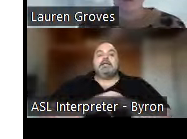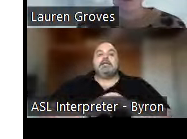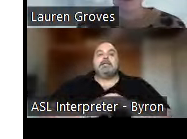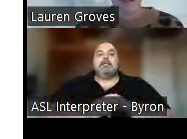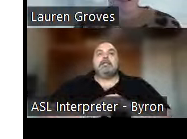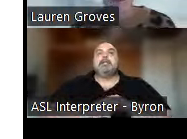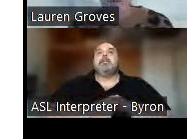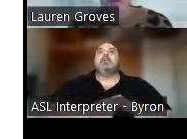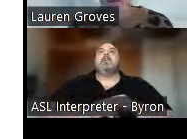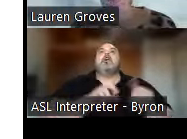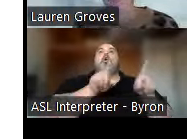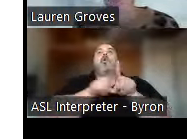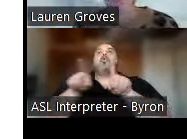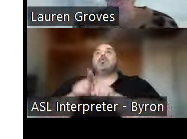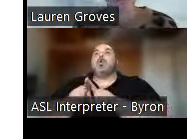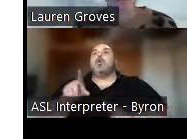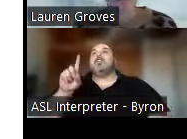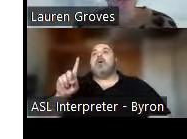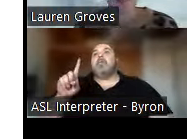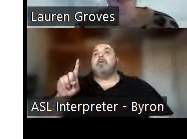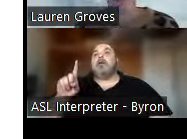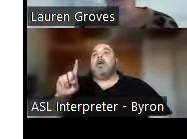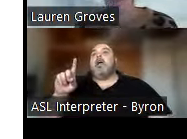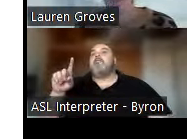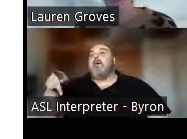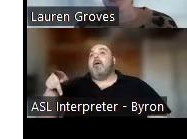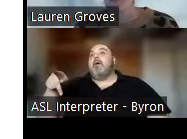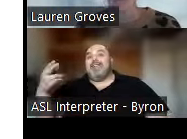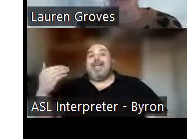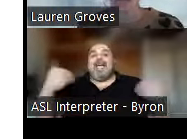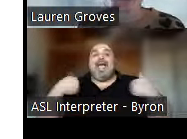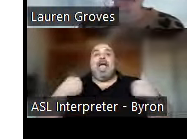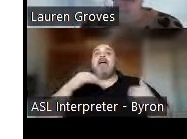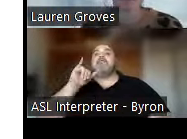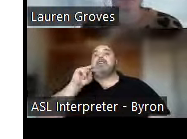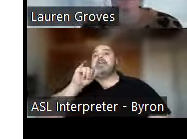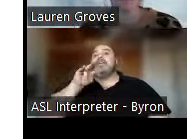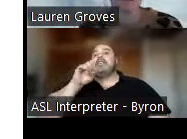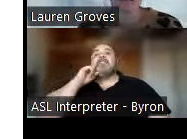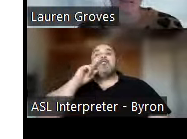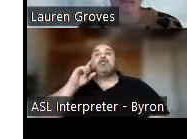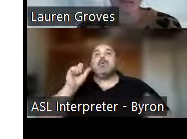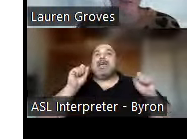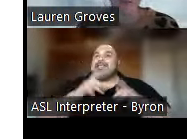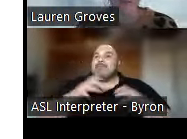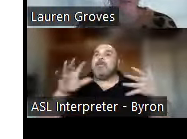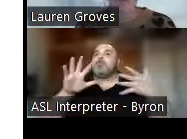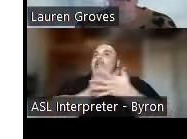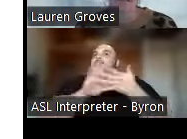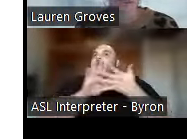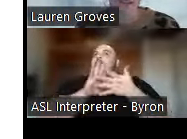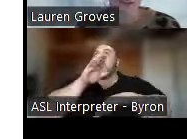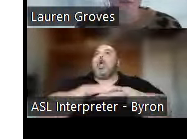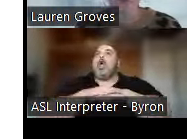We also at the Department of Public Health have an initiative to continue to expand transparency on state data on nursing